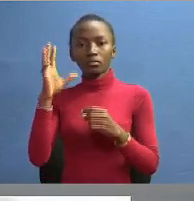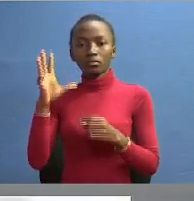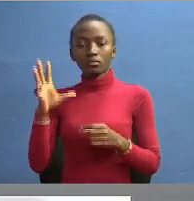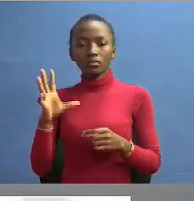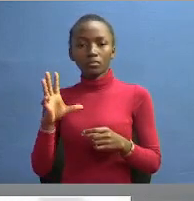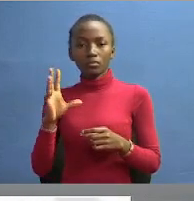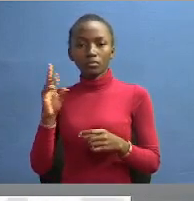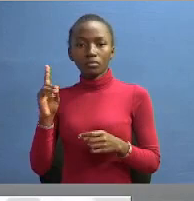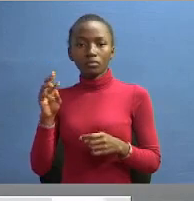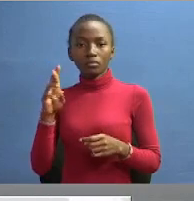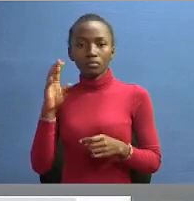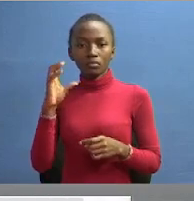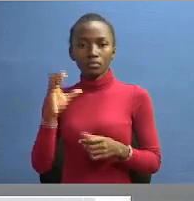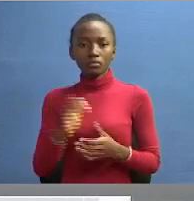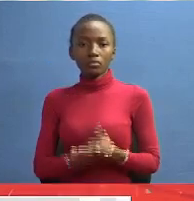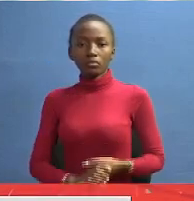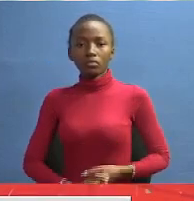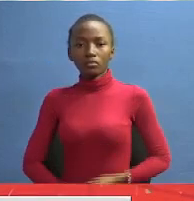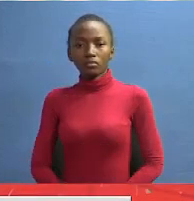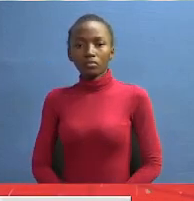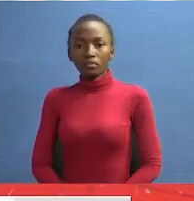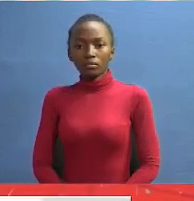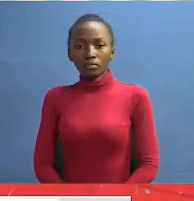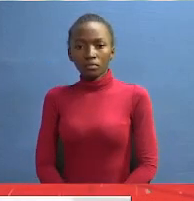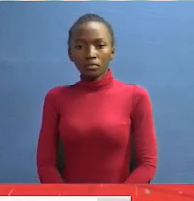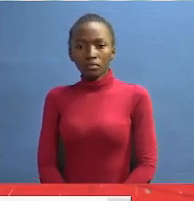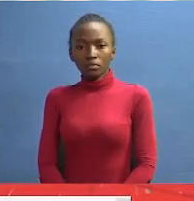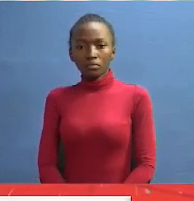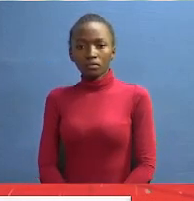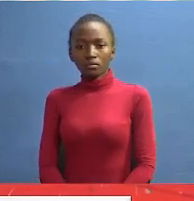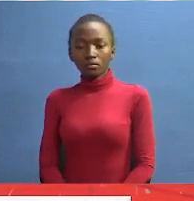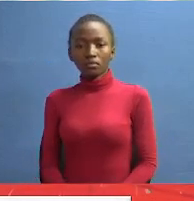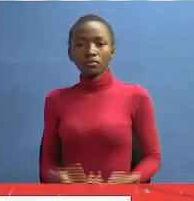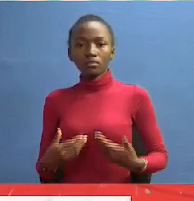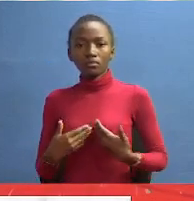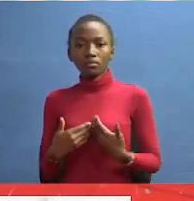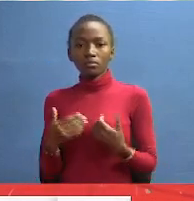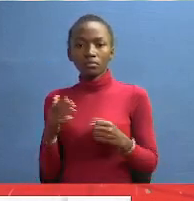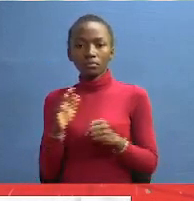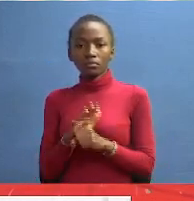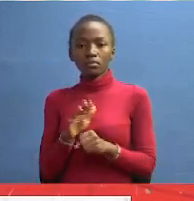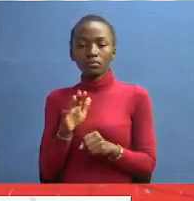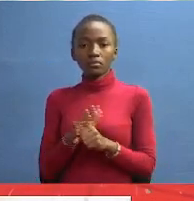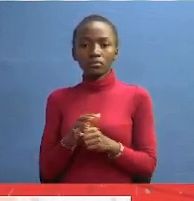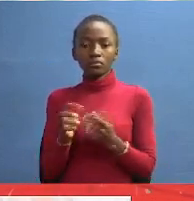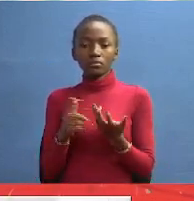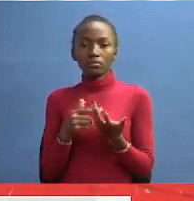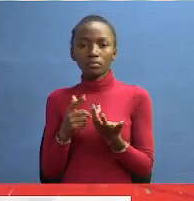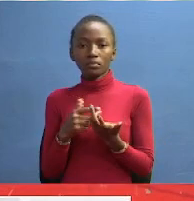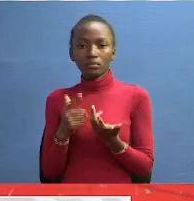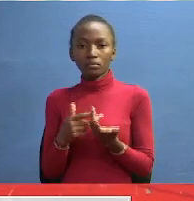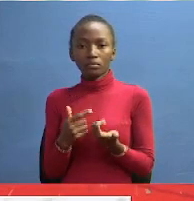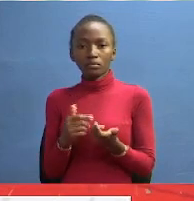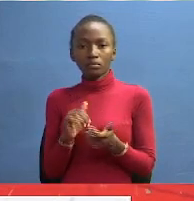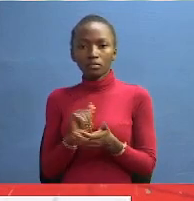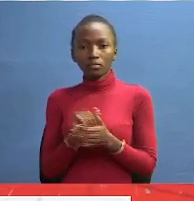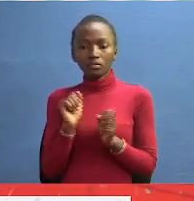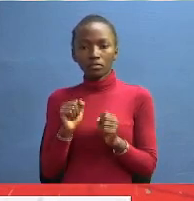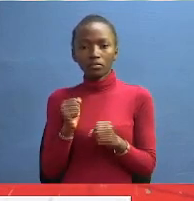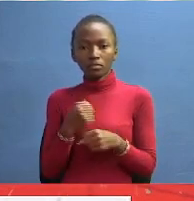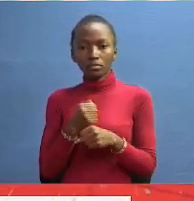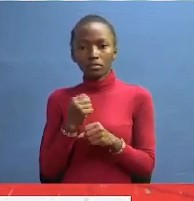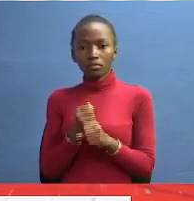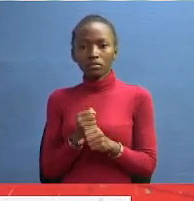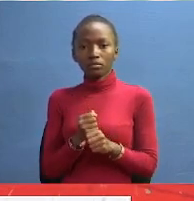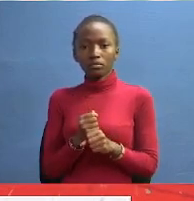to the entire EAC region? Well, there are quite a number of avenues that can be explored to see that peace